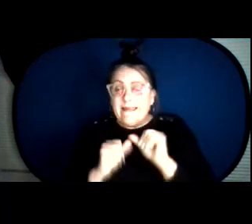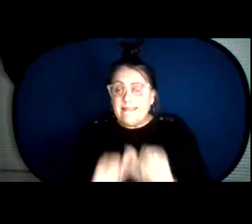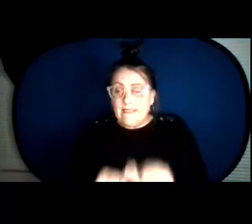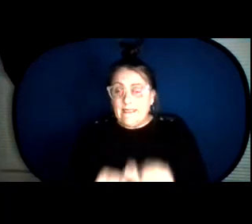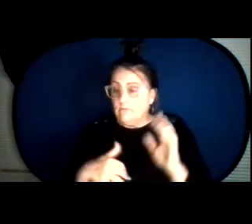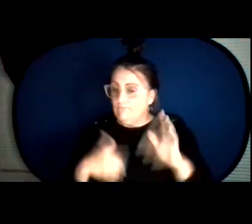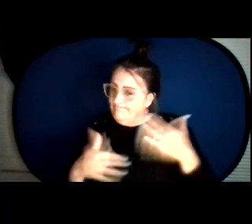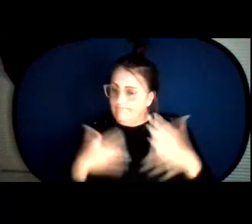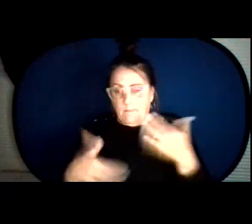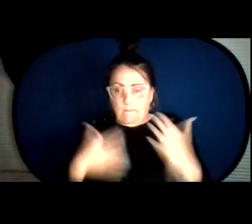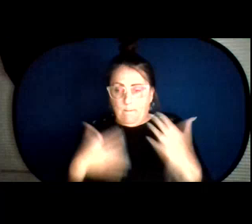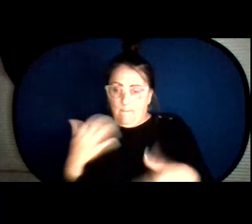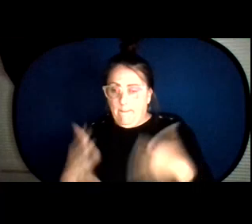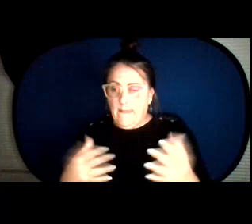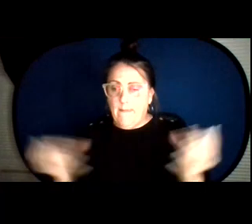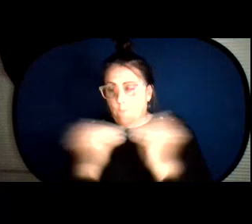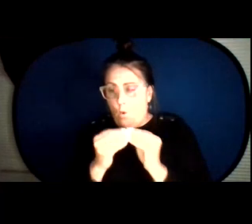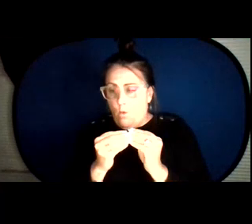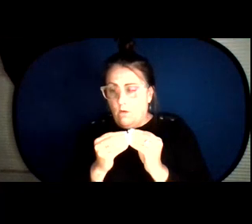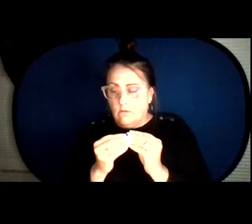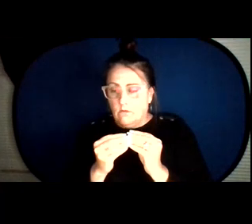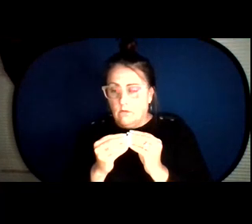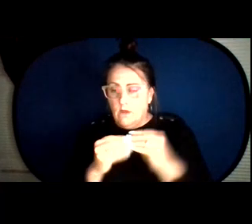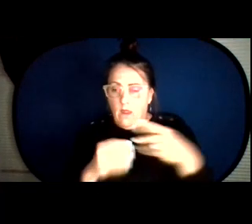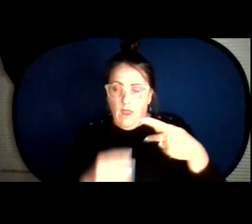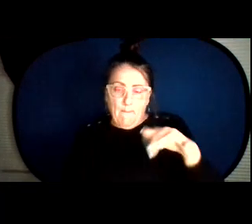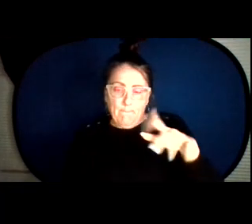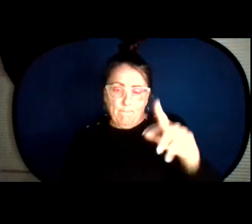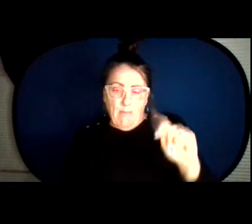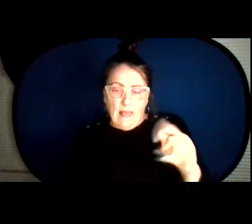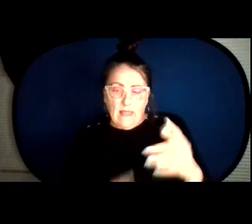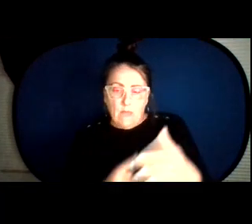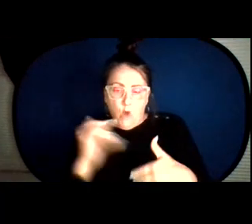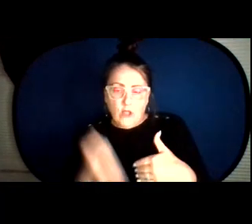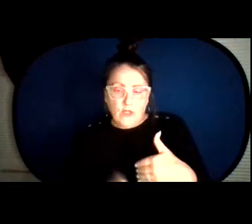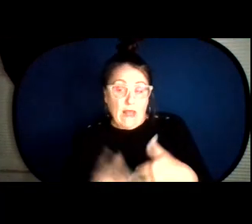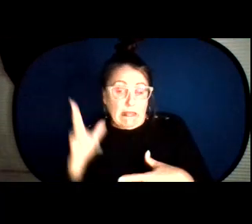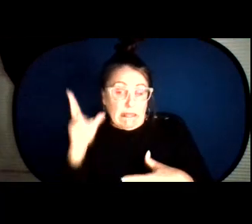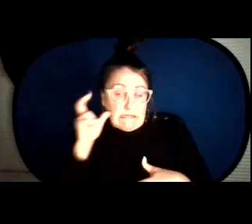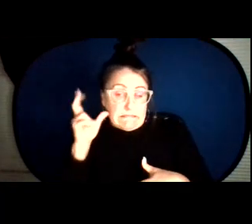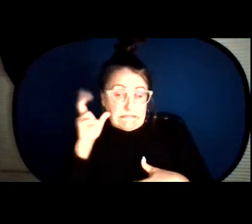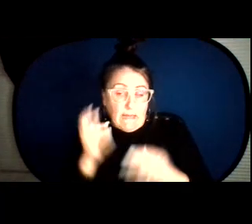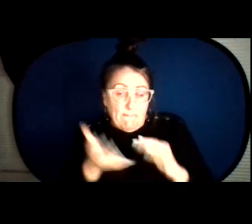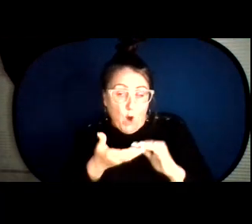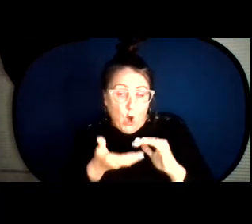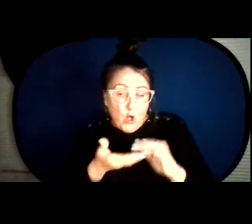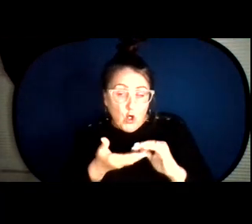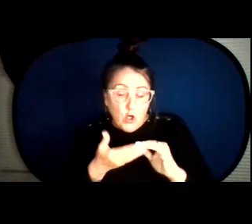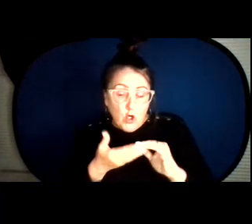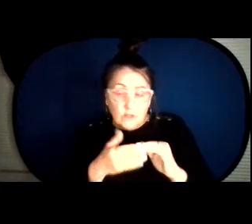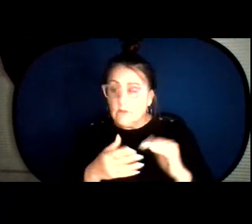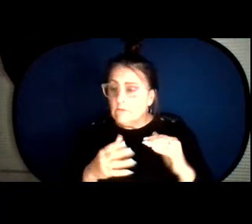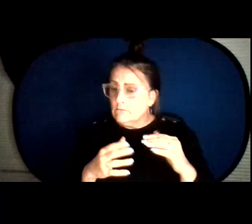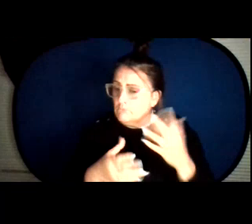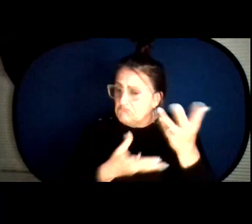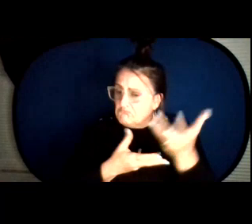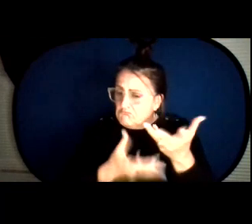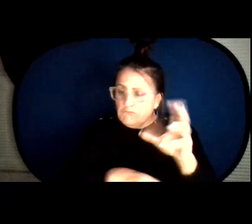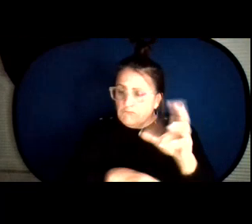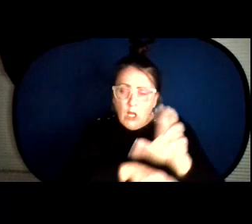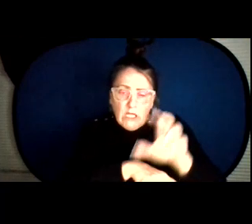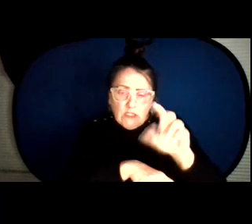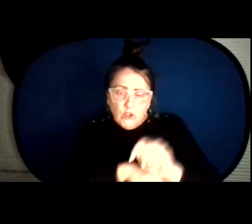have, working off of pilot projects, listening to our partners, obviously consulting with unions, but it's